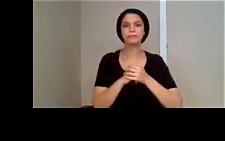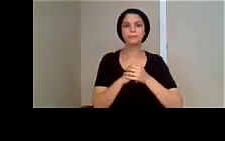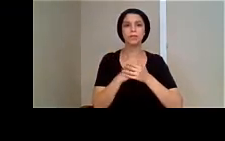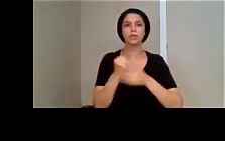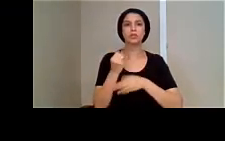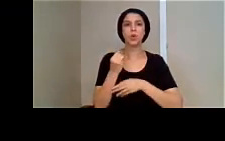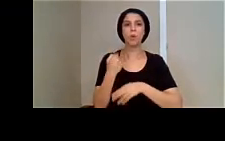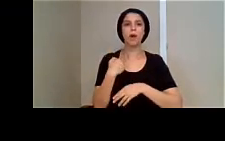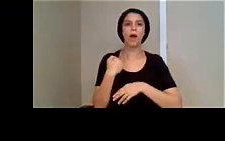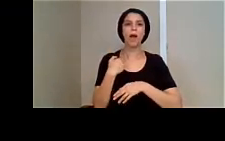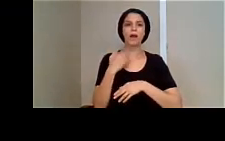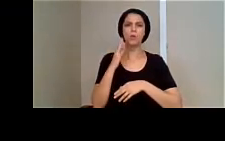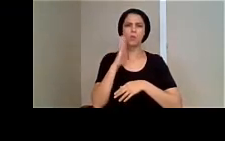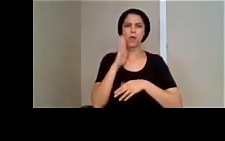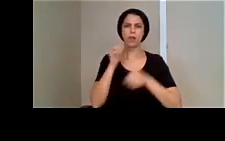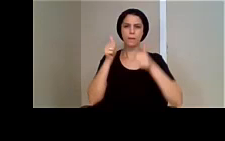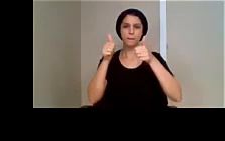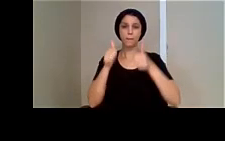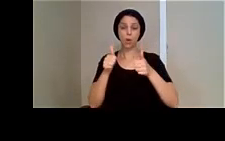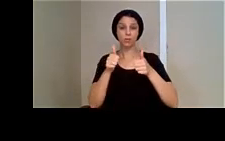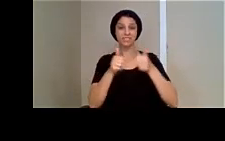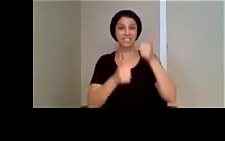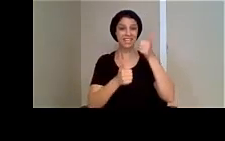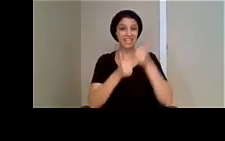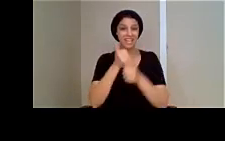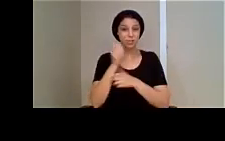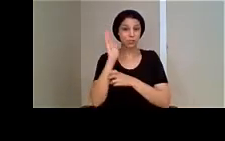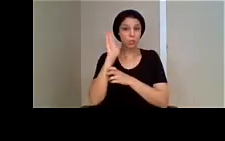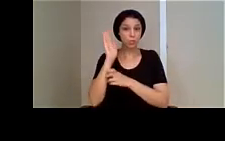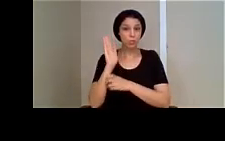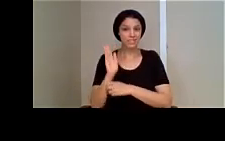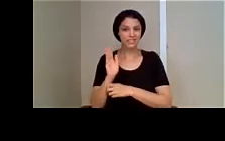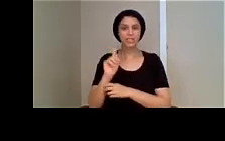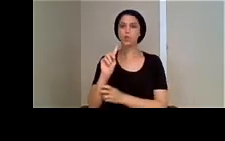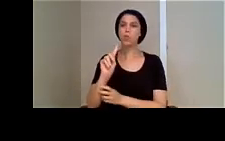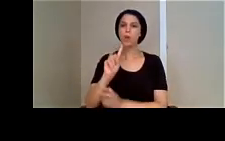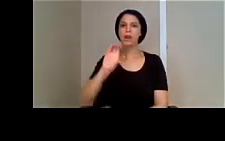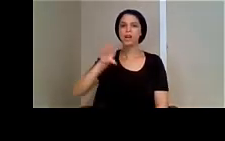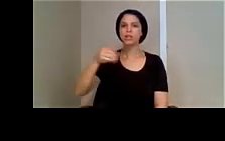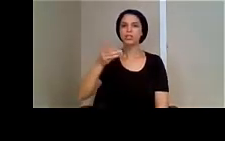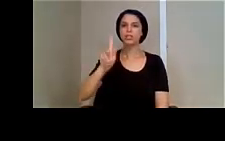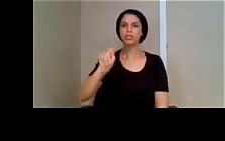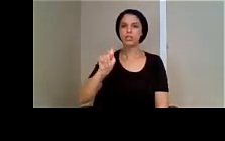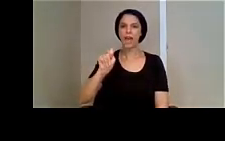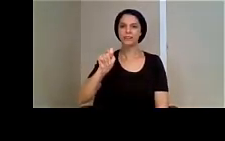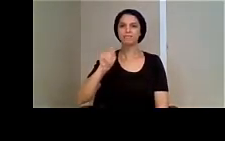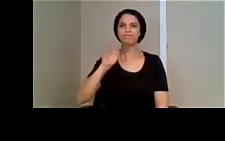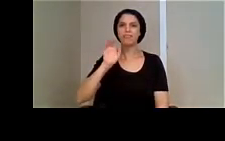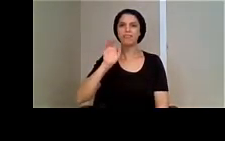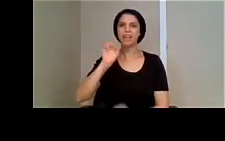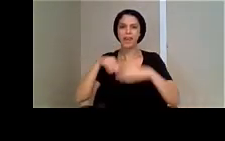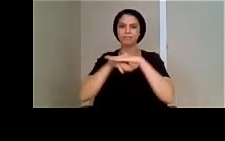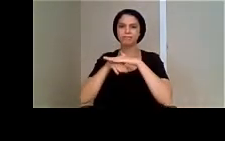So we will post this presentation in the chat again before it's over so that you have access to this